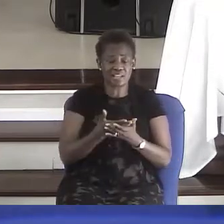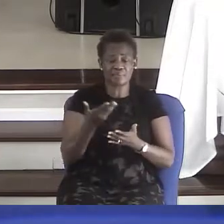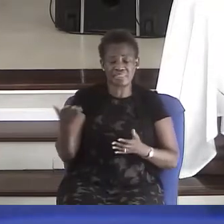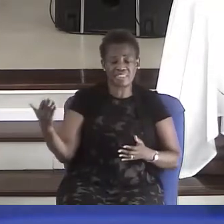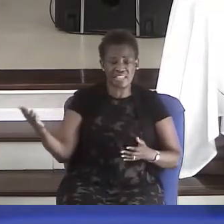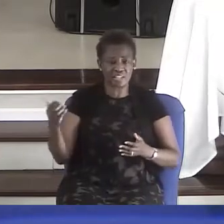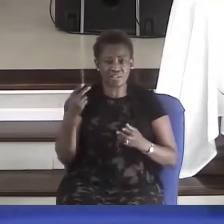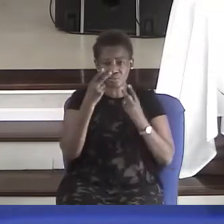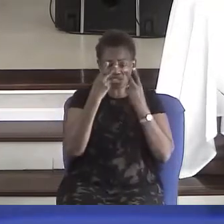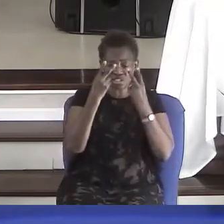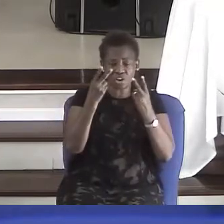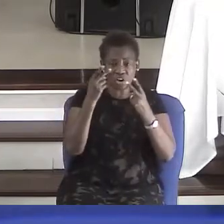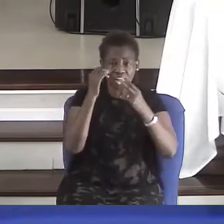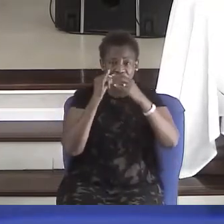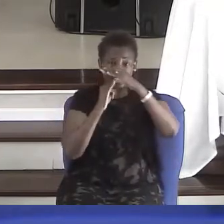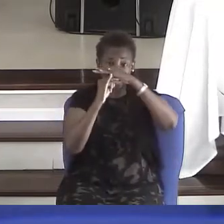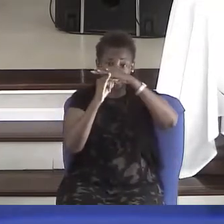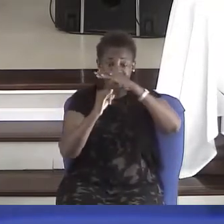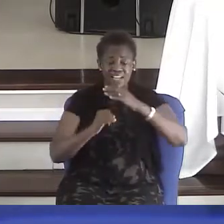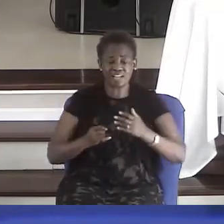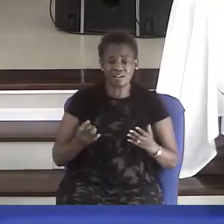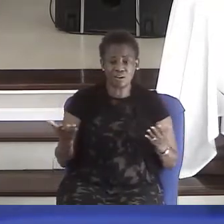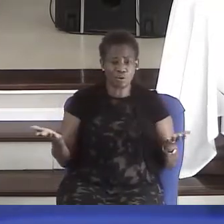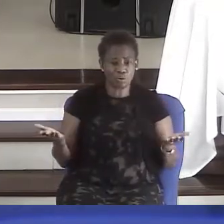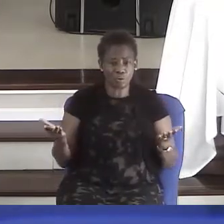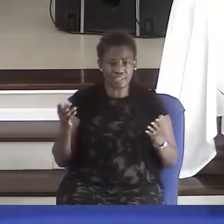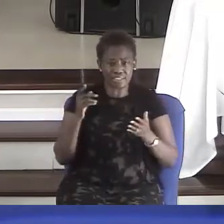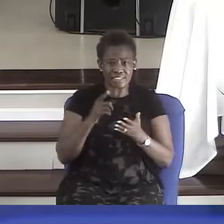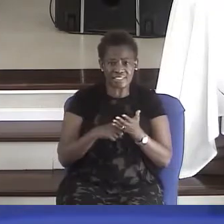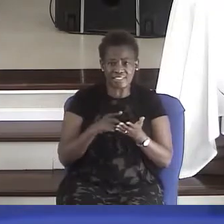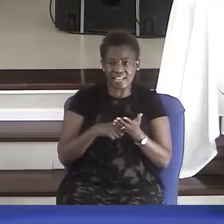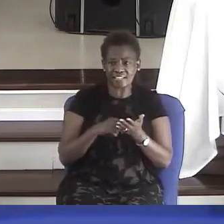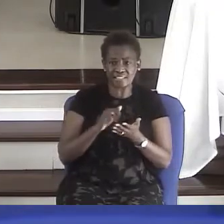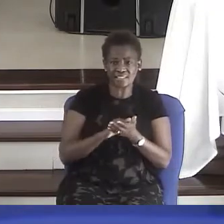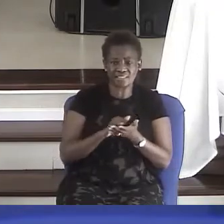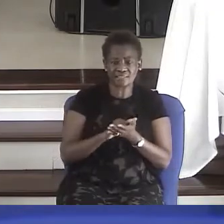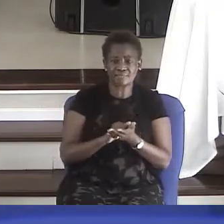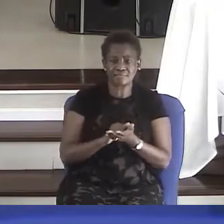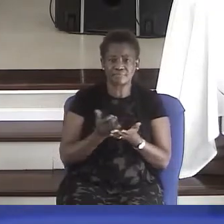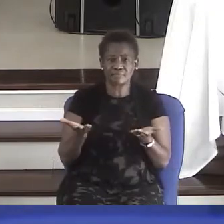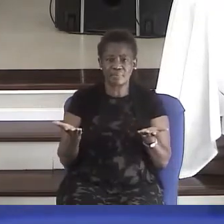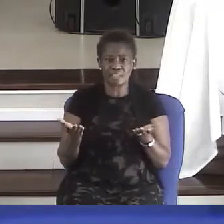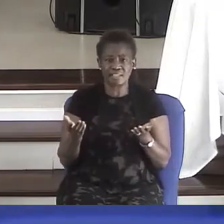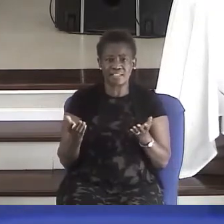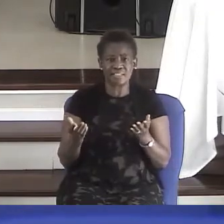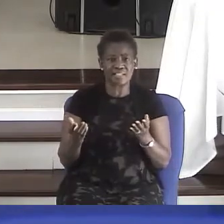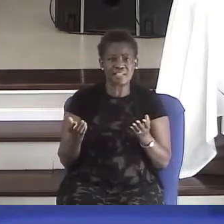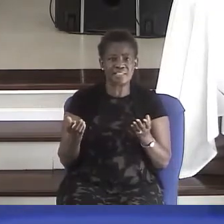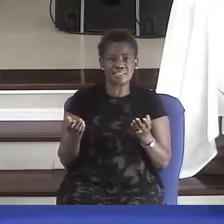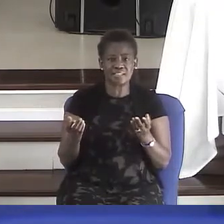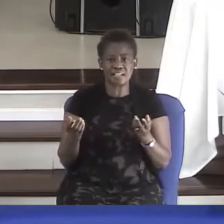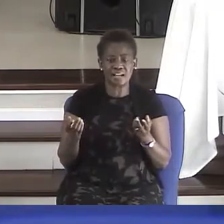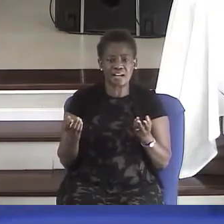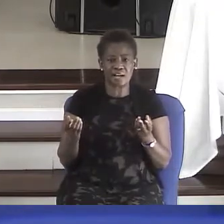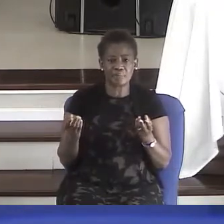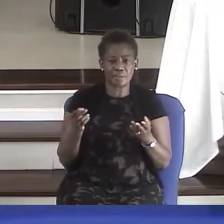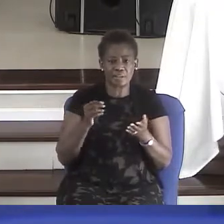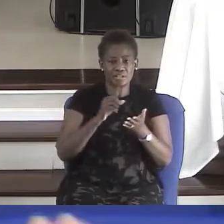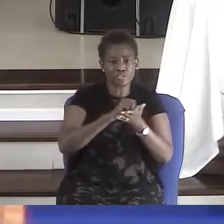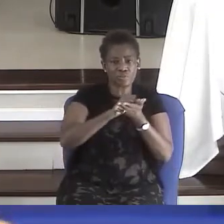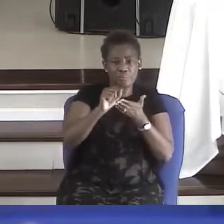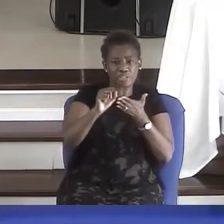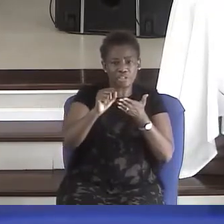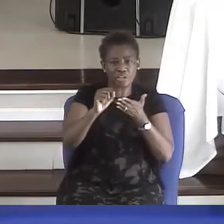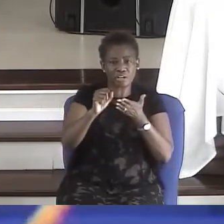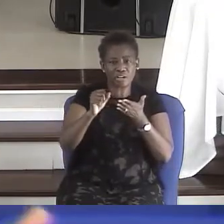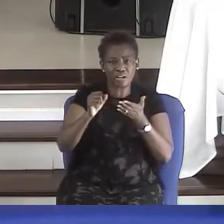What is that? Mark it down. Fulfillment of Scripture. It's